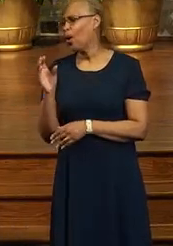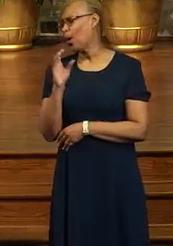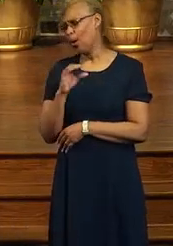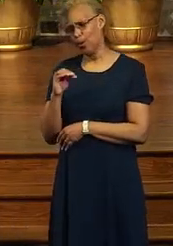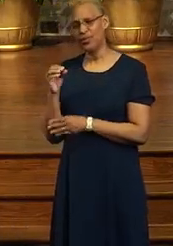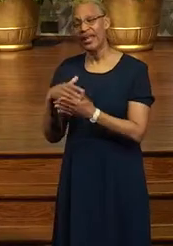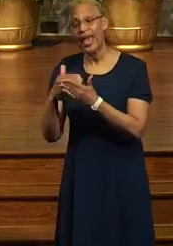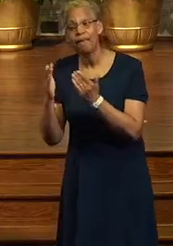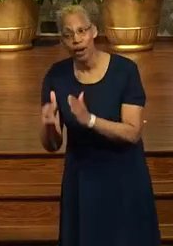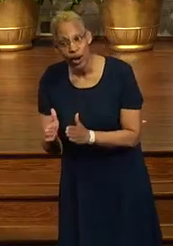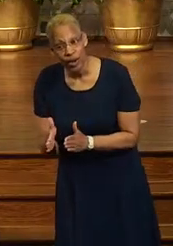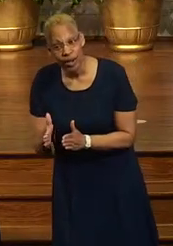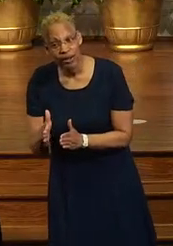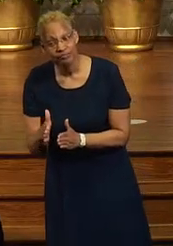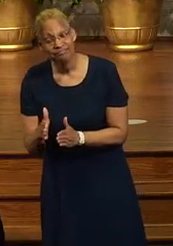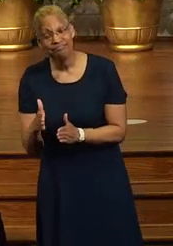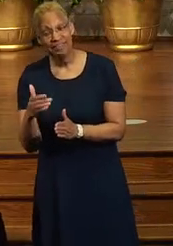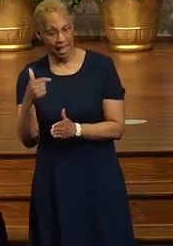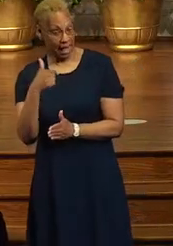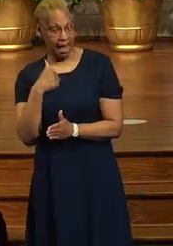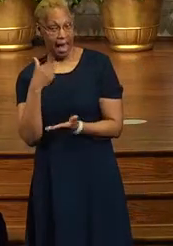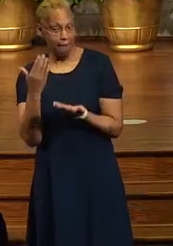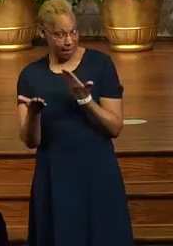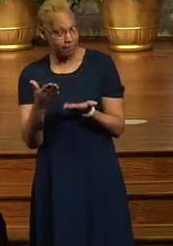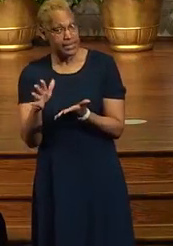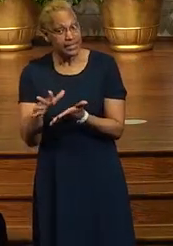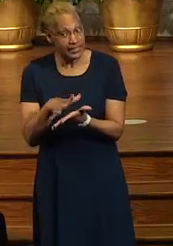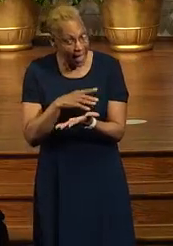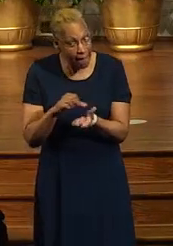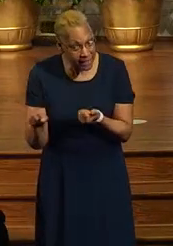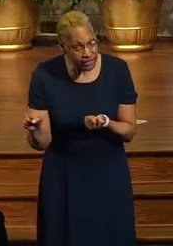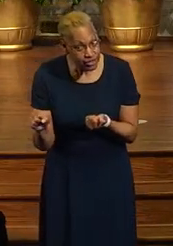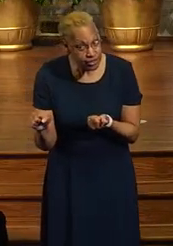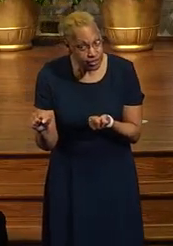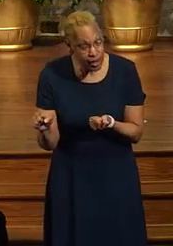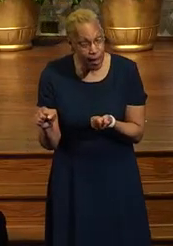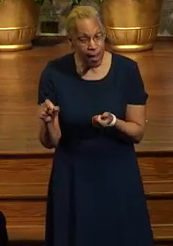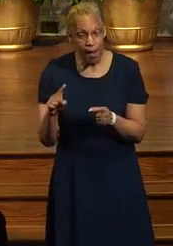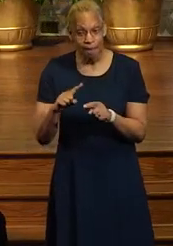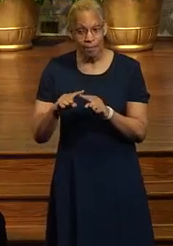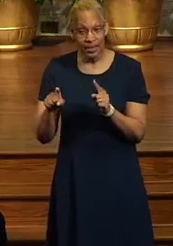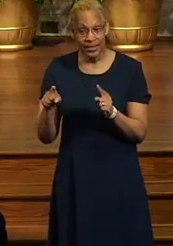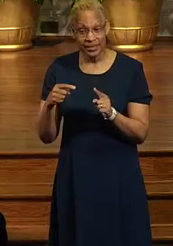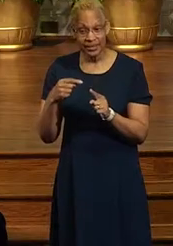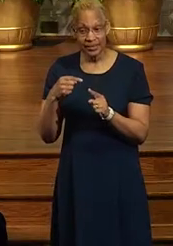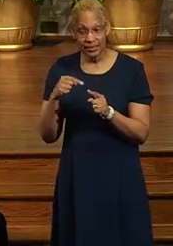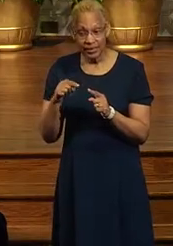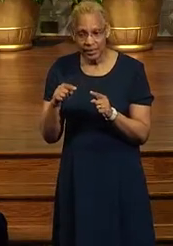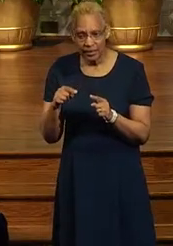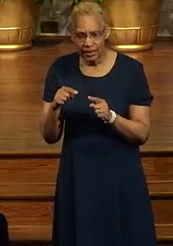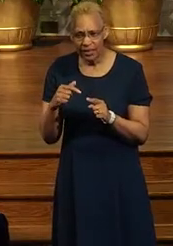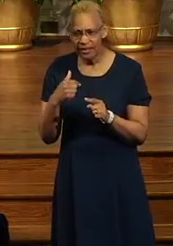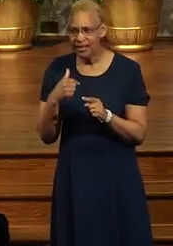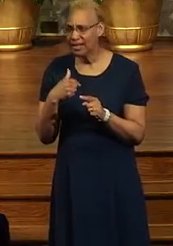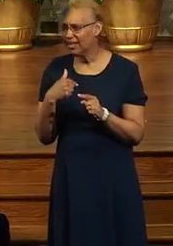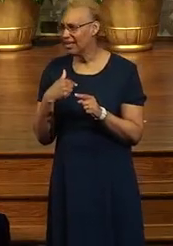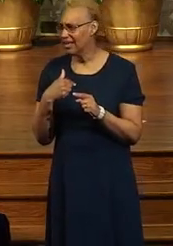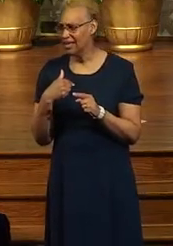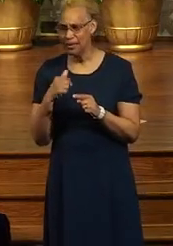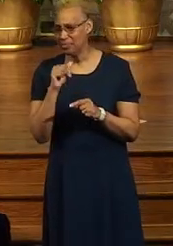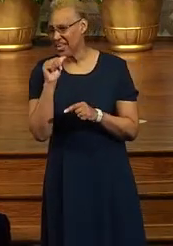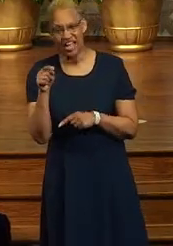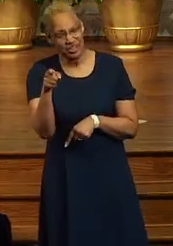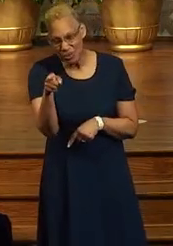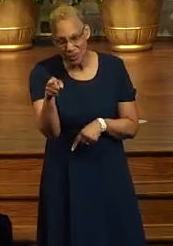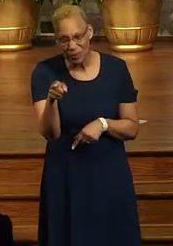neighbor, I may be damaged, but I'm not cheap. Praise God. Give God